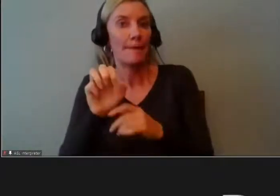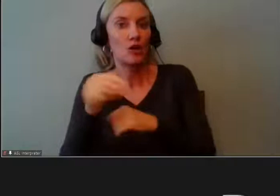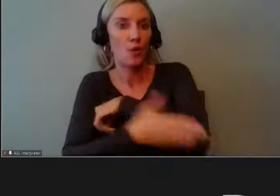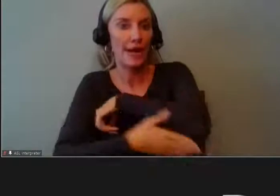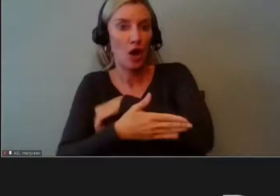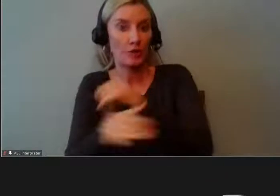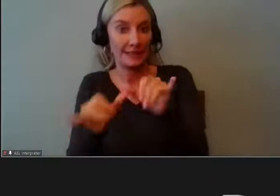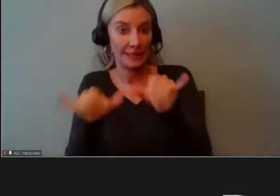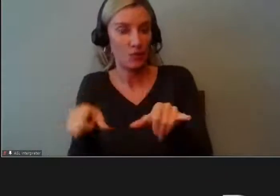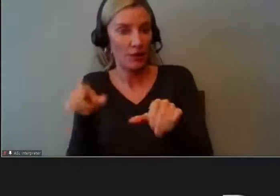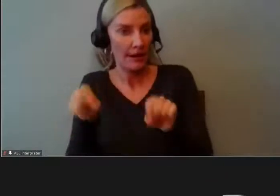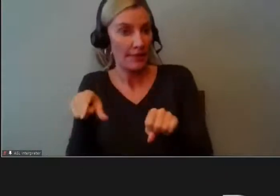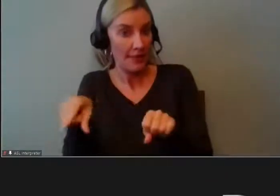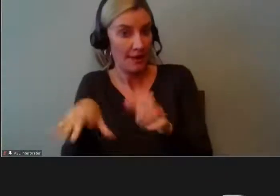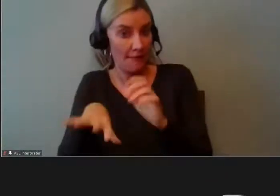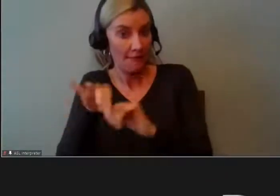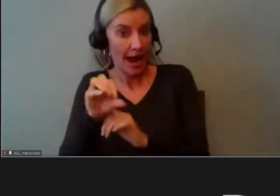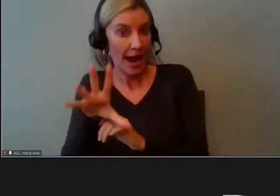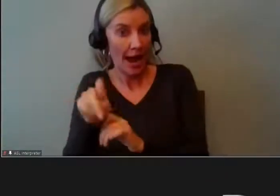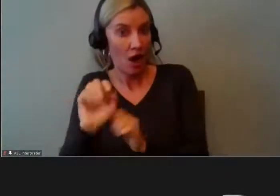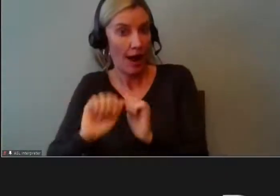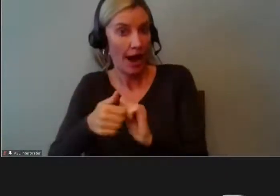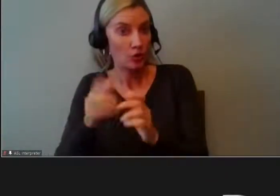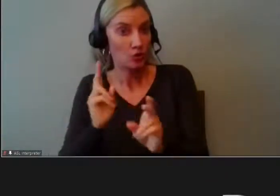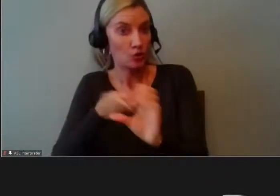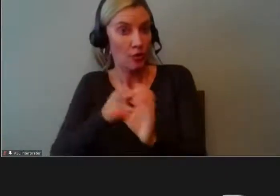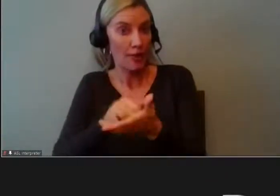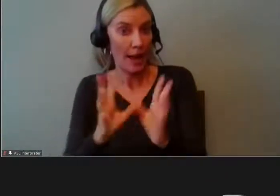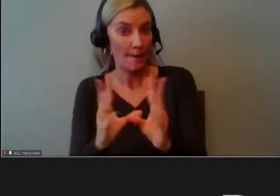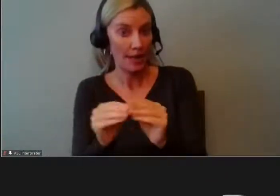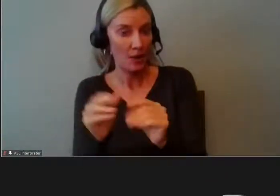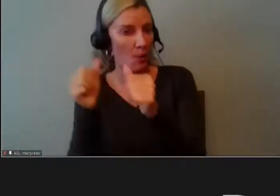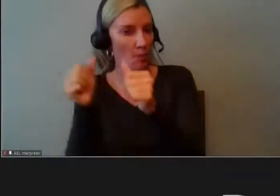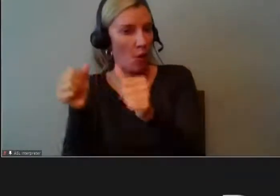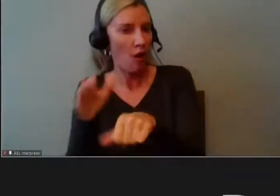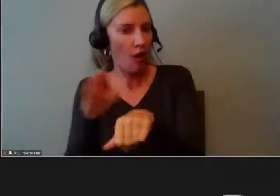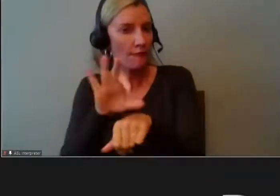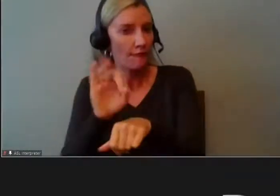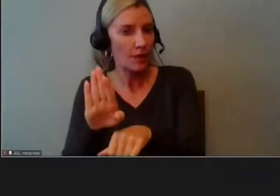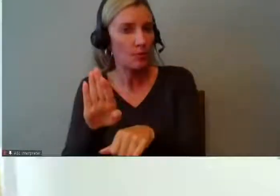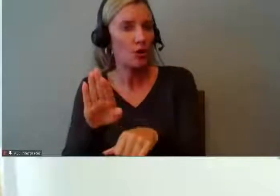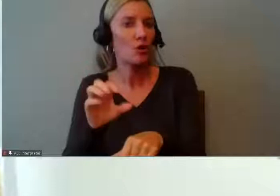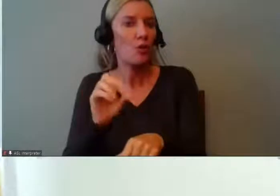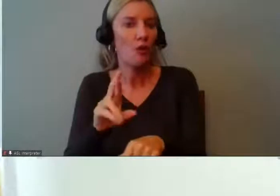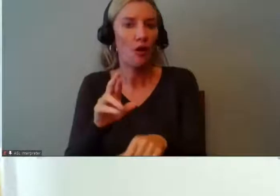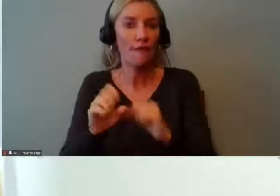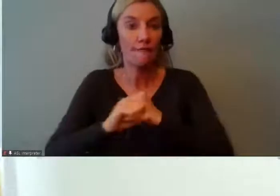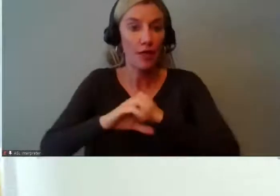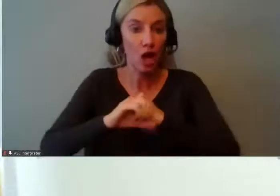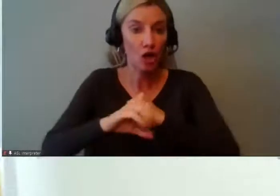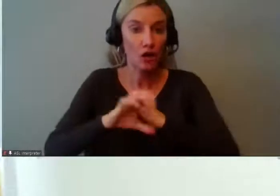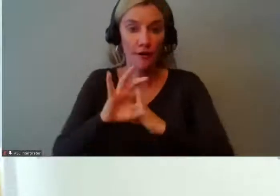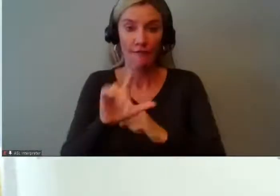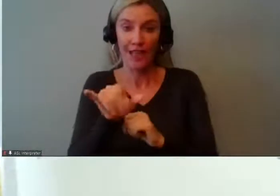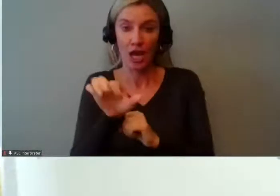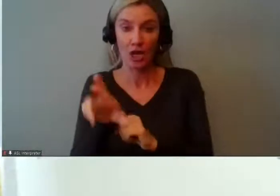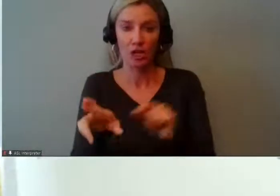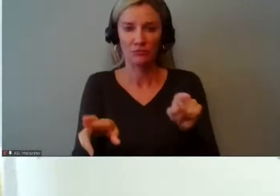meeting? Will it be posted on their Facebook page or a flyer? I'm sure it will be. Okay, thank